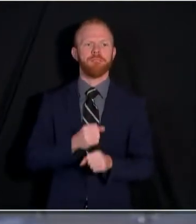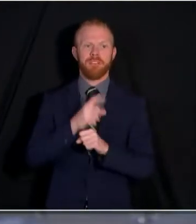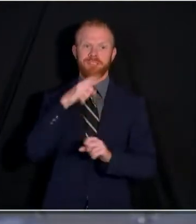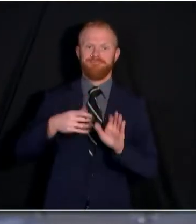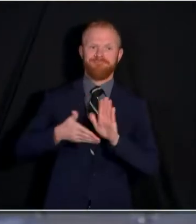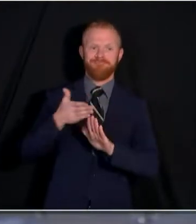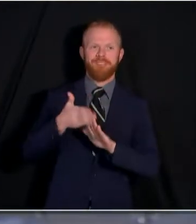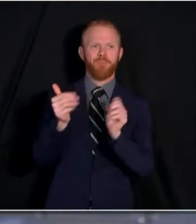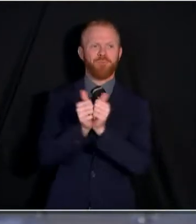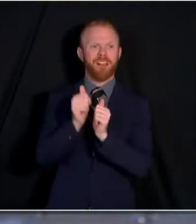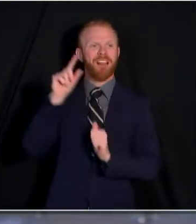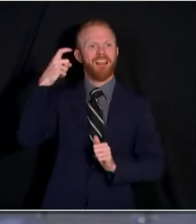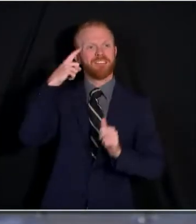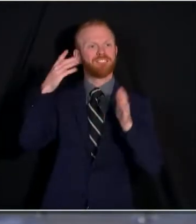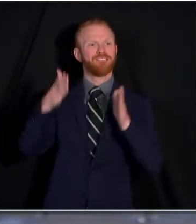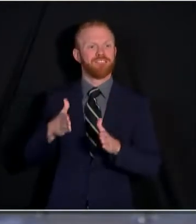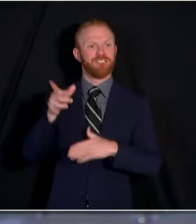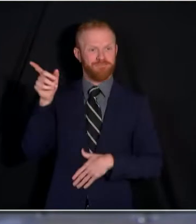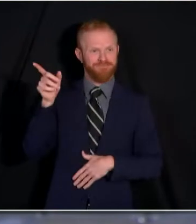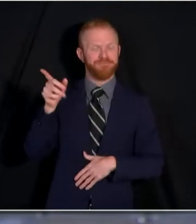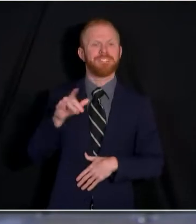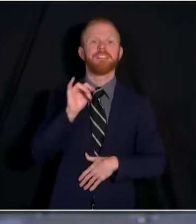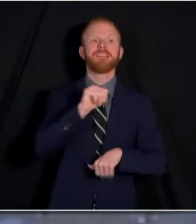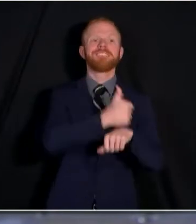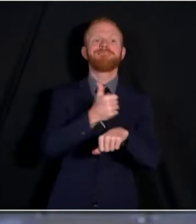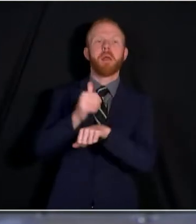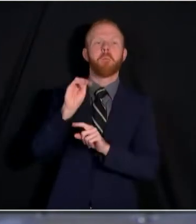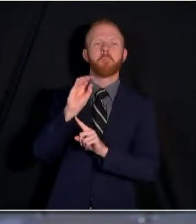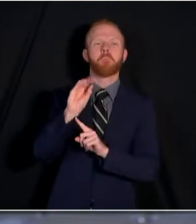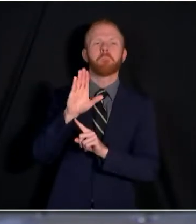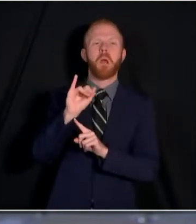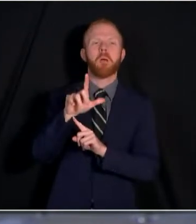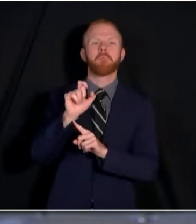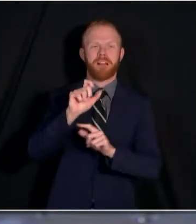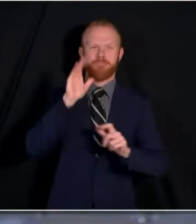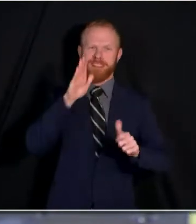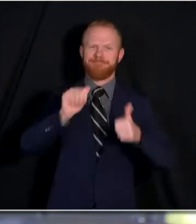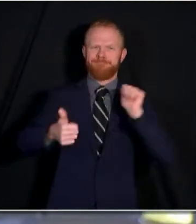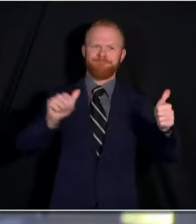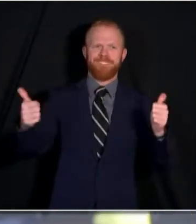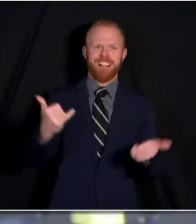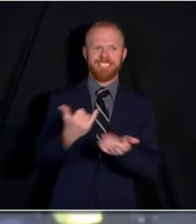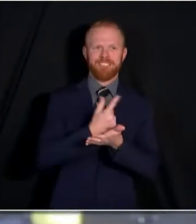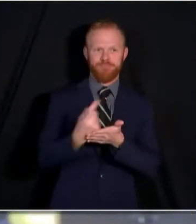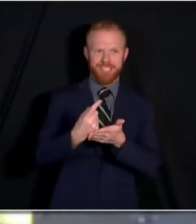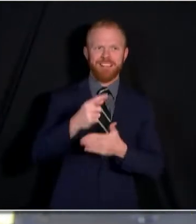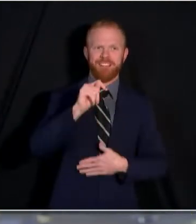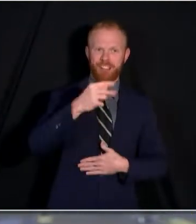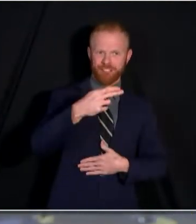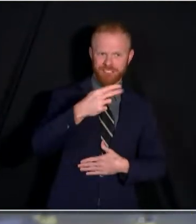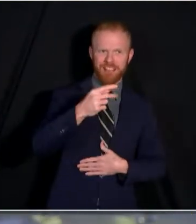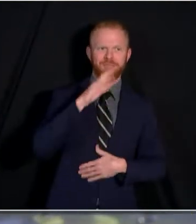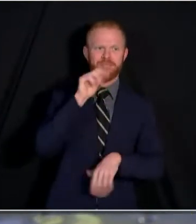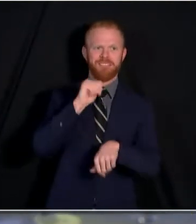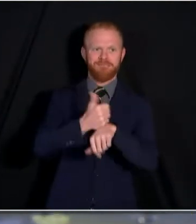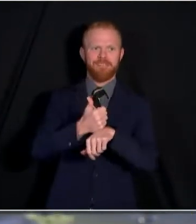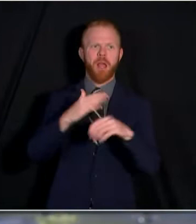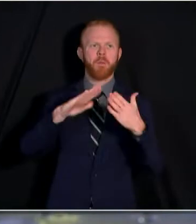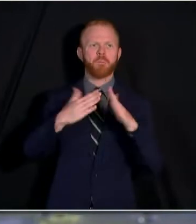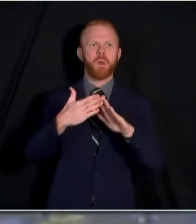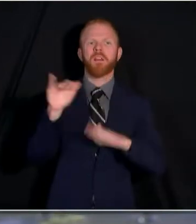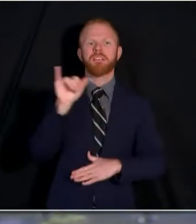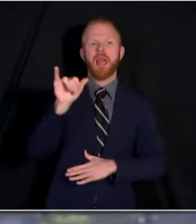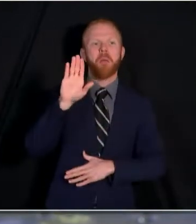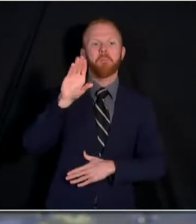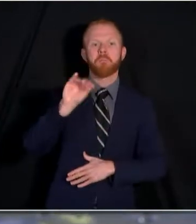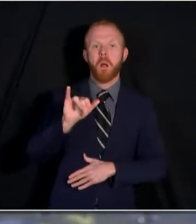the mobile sites that will be mobilized this Thursday, just in a couple of days, in communities such as Boyle Heights, in the communities such